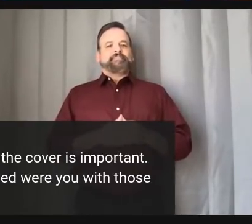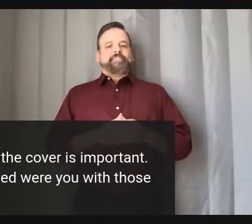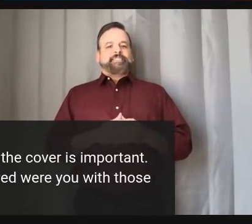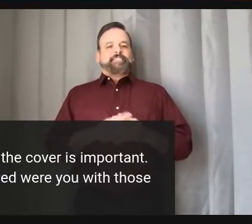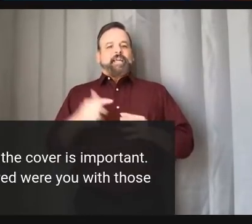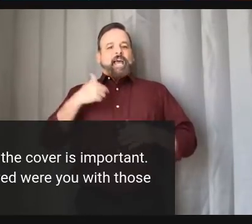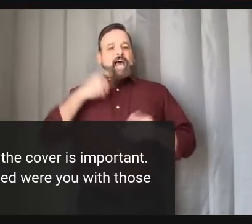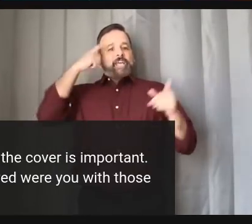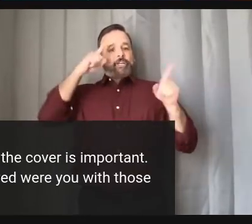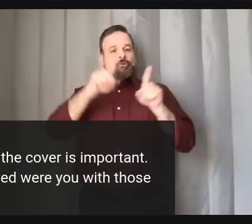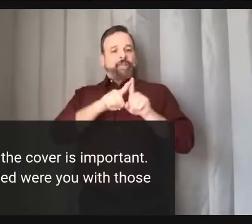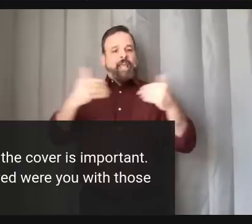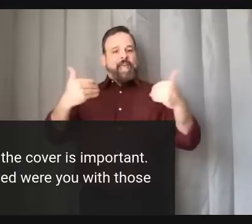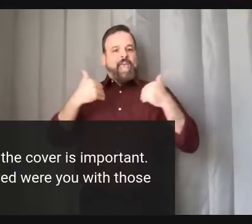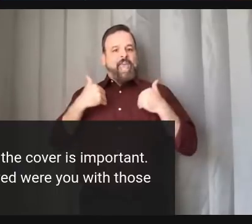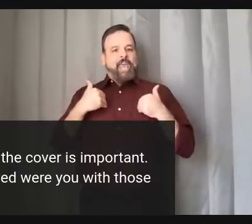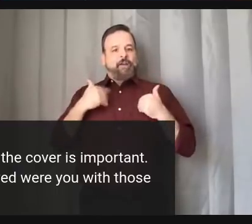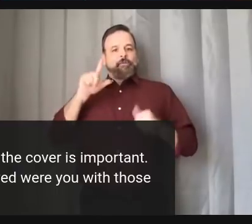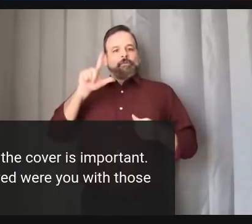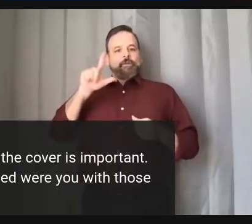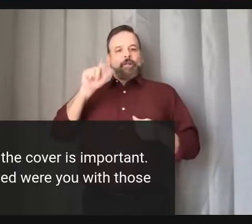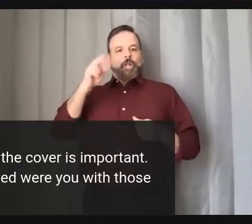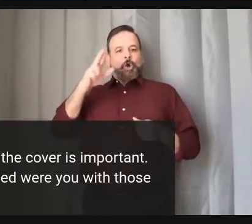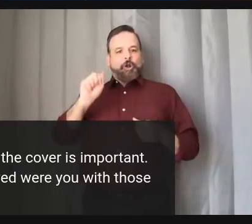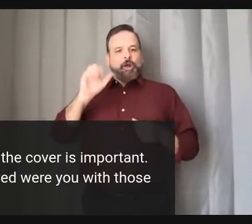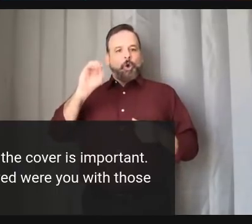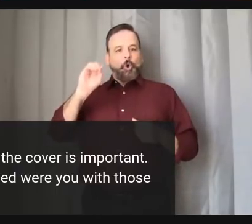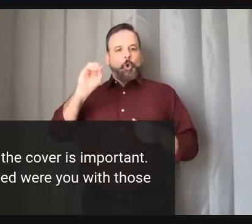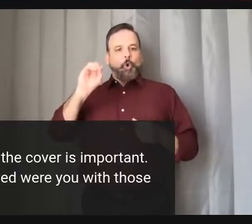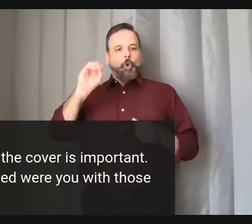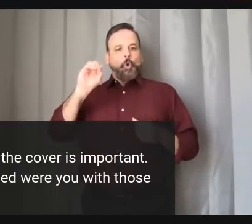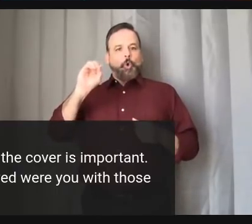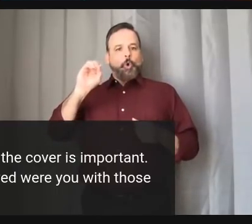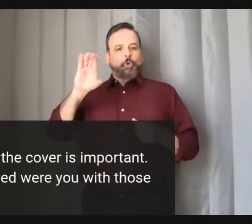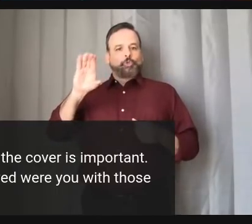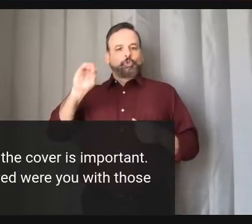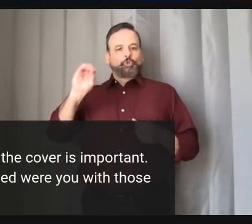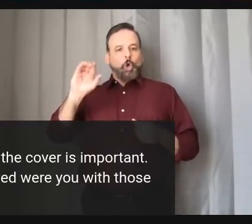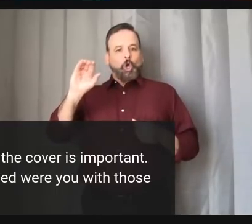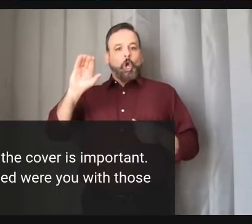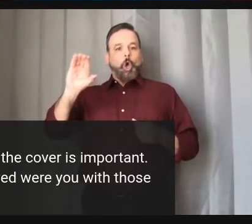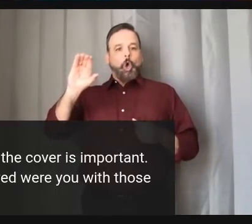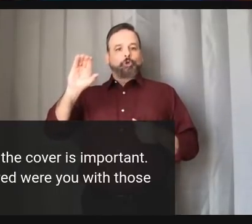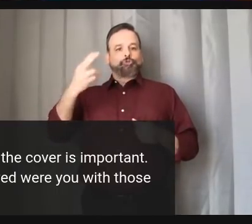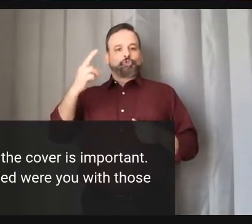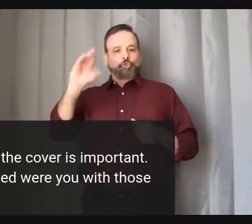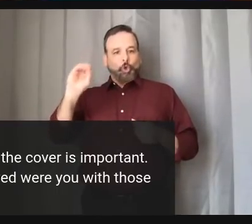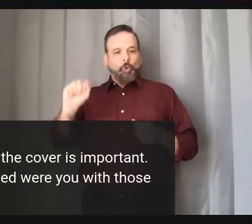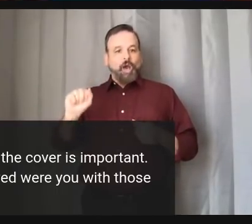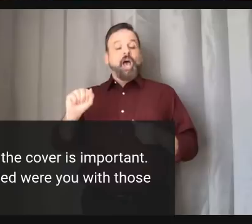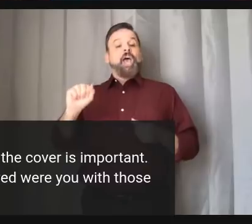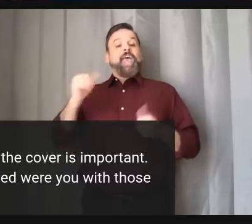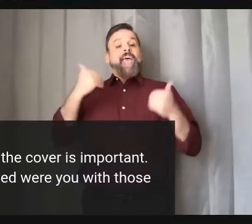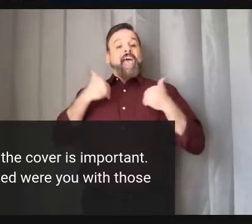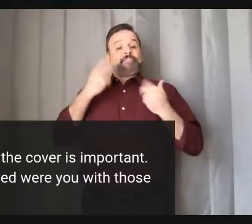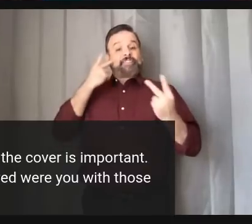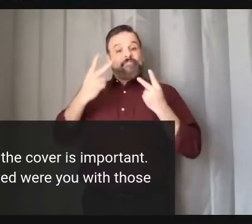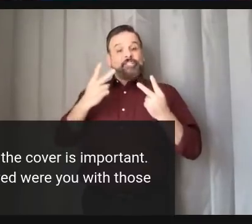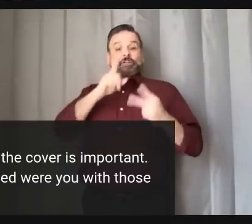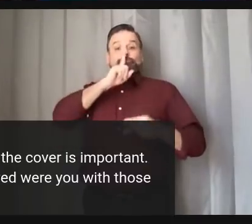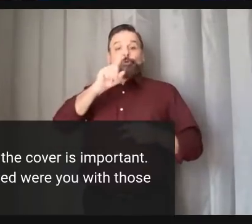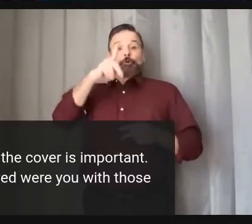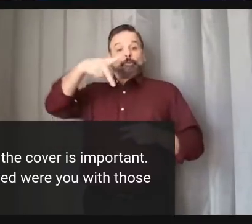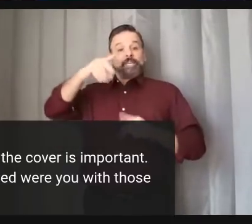I agree that having, so Laura Ochoa says, I agree that having that visual of true POC characters on the cover is